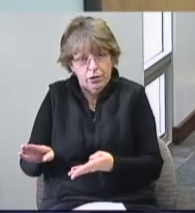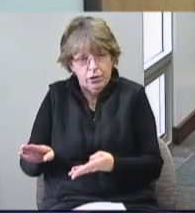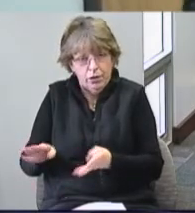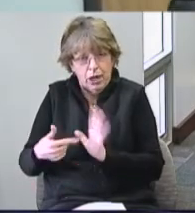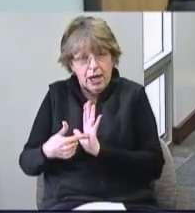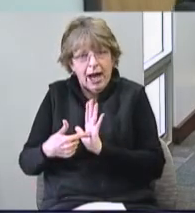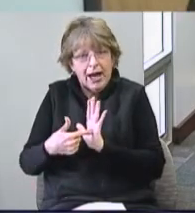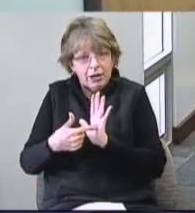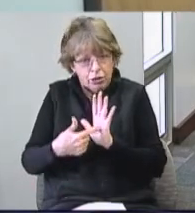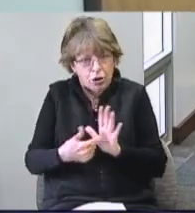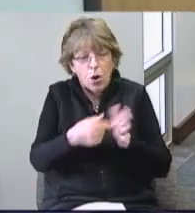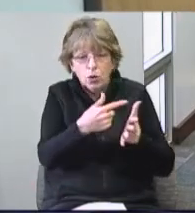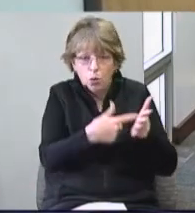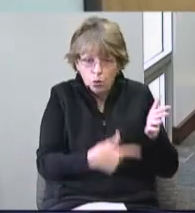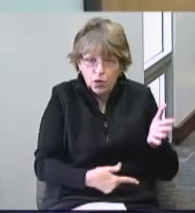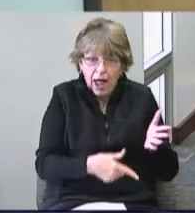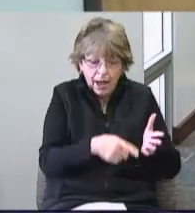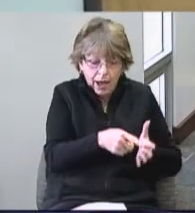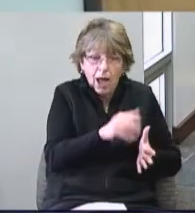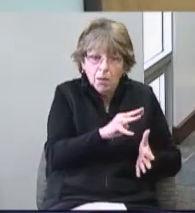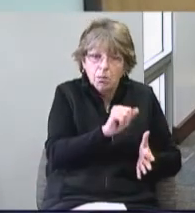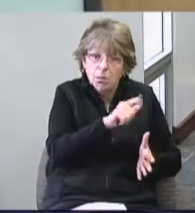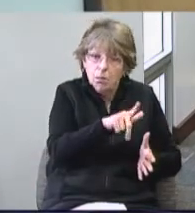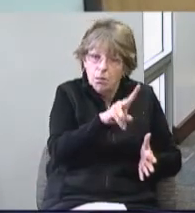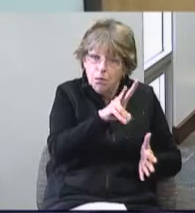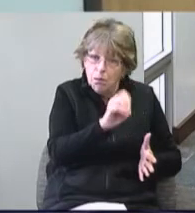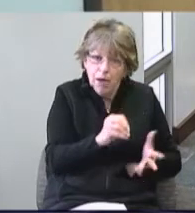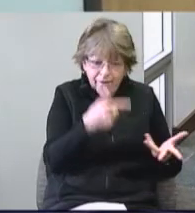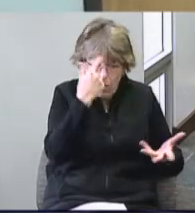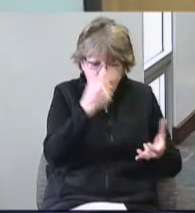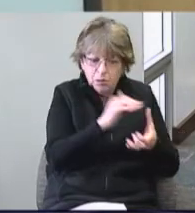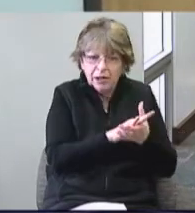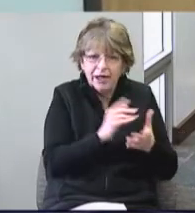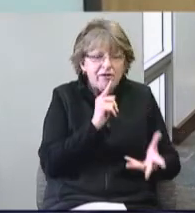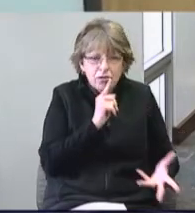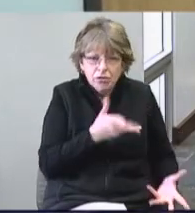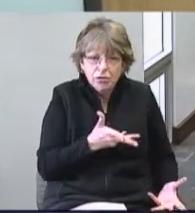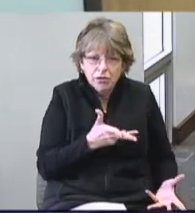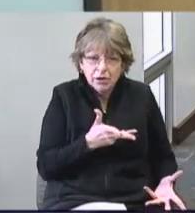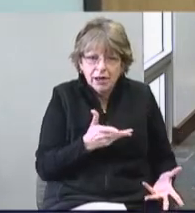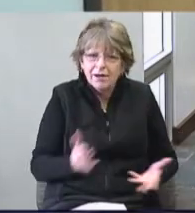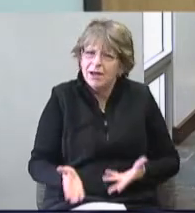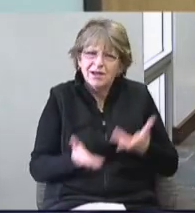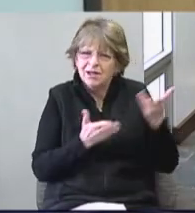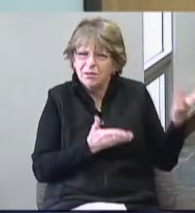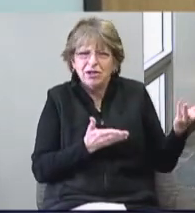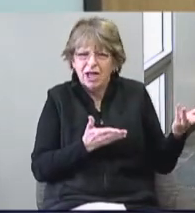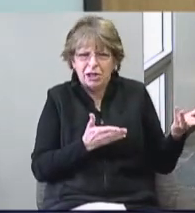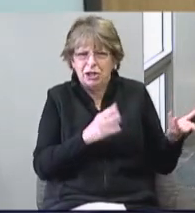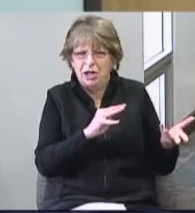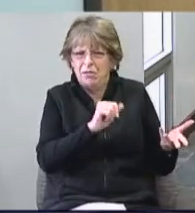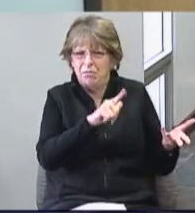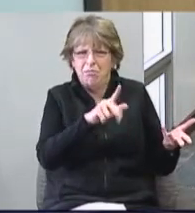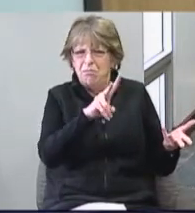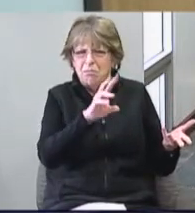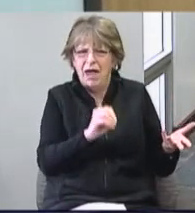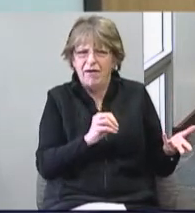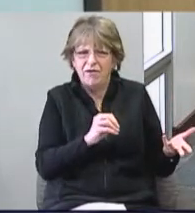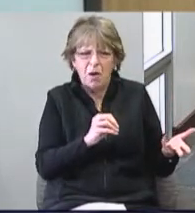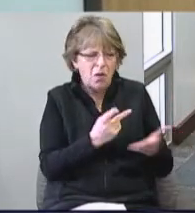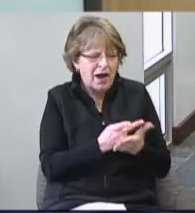what Officer Malvo believed. Officer Malvo, there's been some suggestion that Officer Malvo failed in a duty to